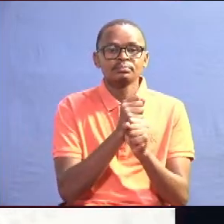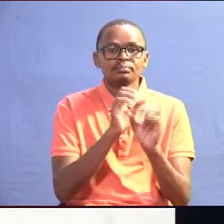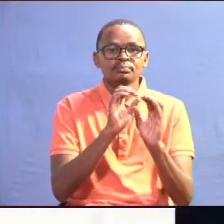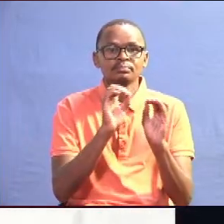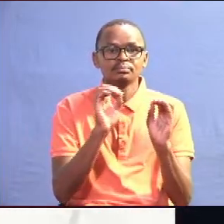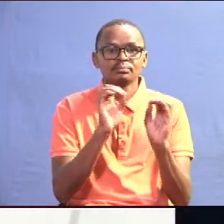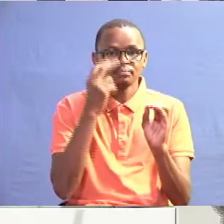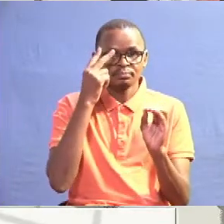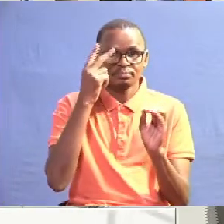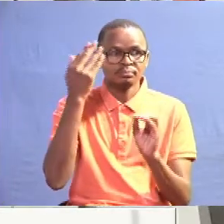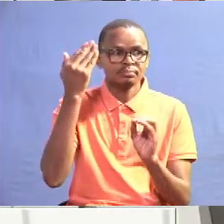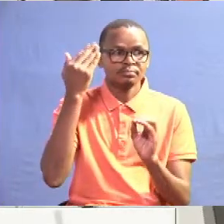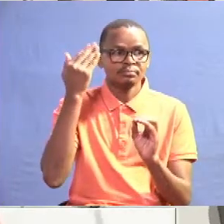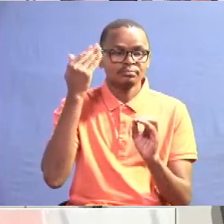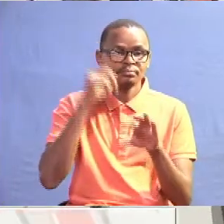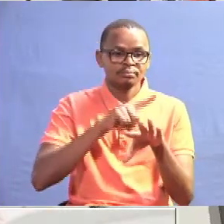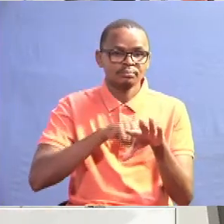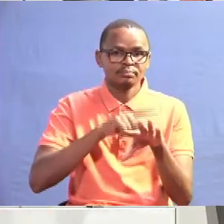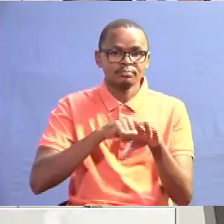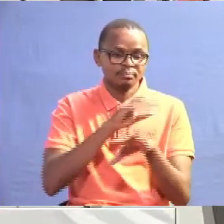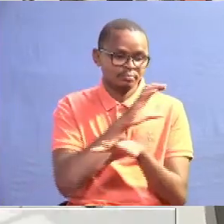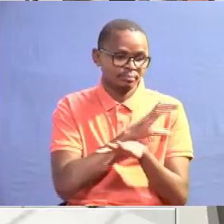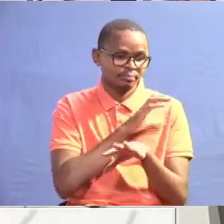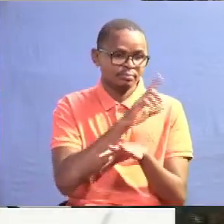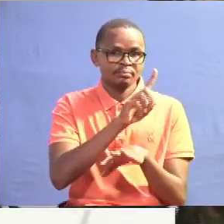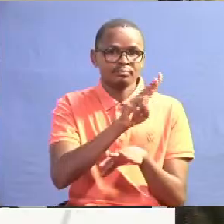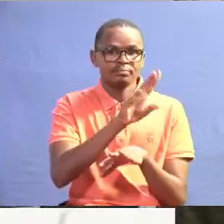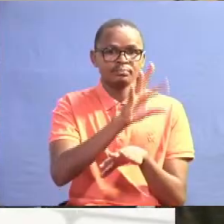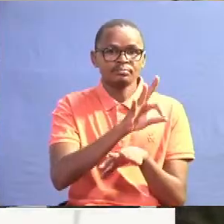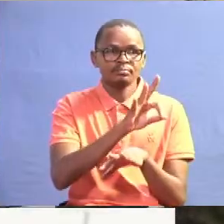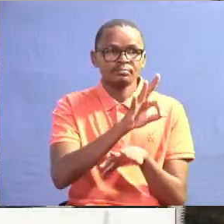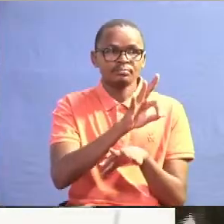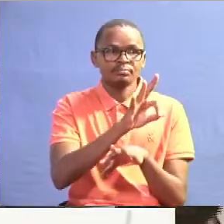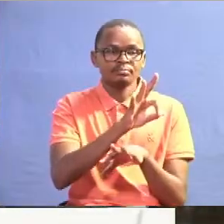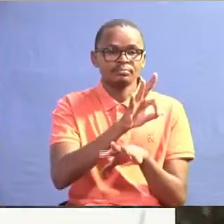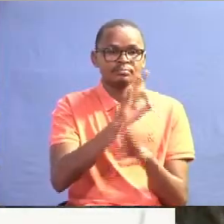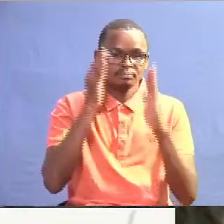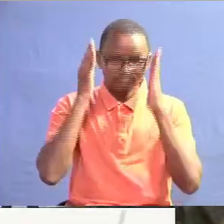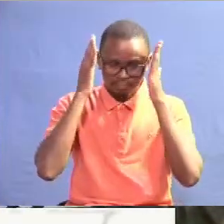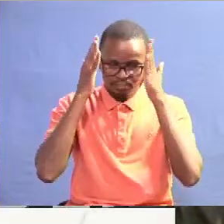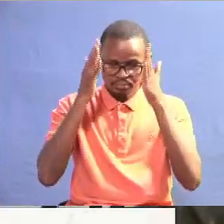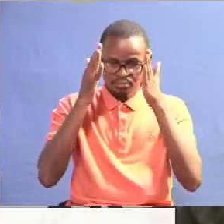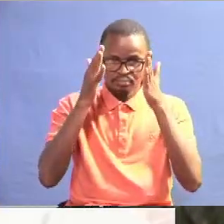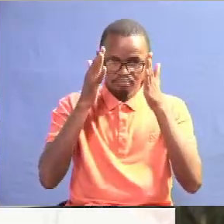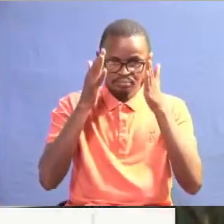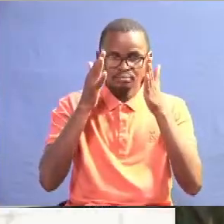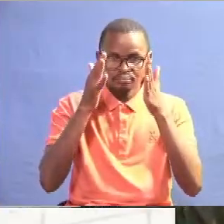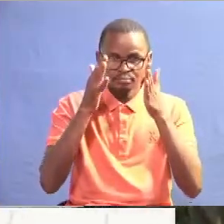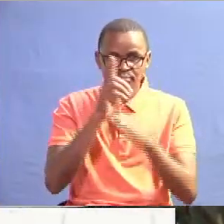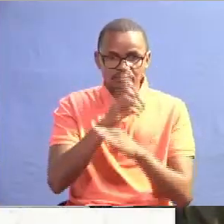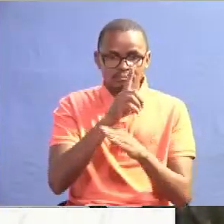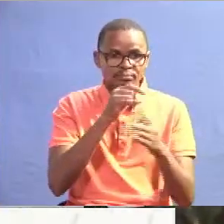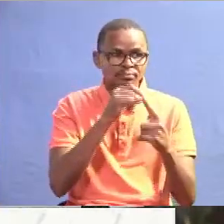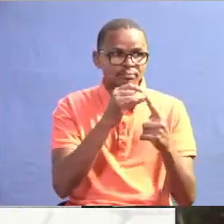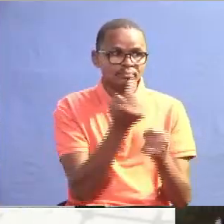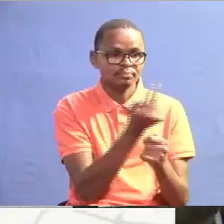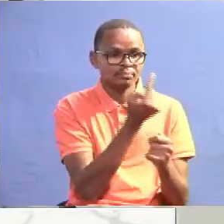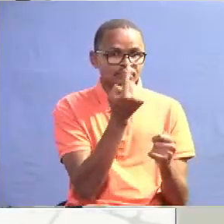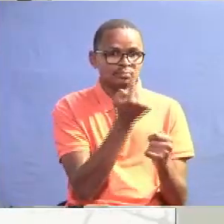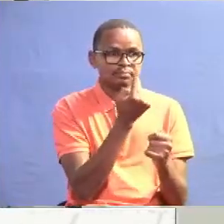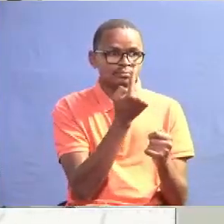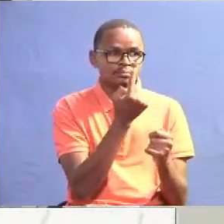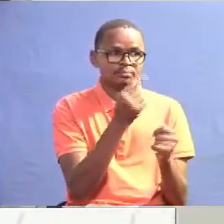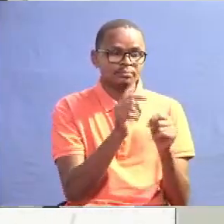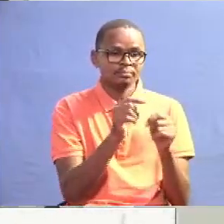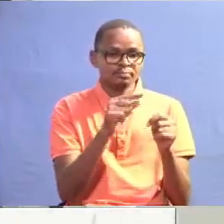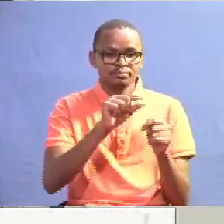ever seen before. While Canada's $123 million commitment provides some cushion, it cannot fill the gap